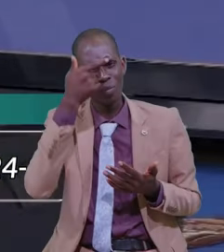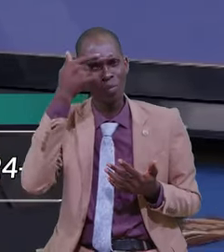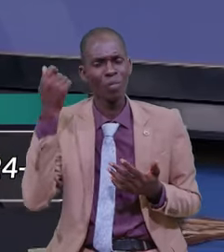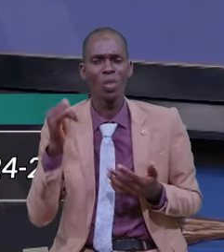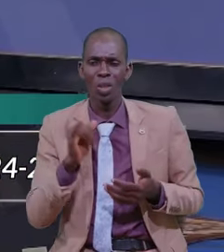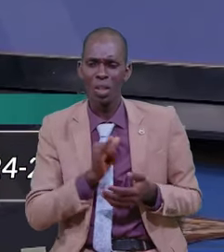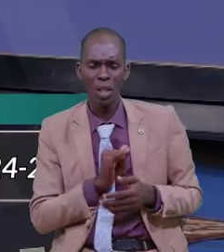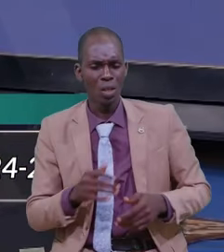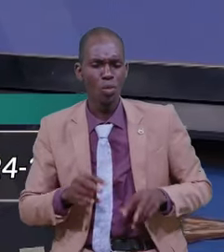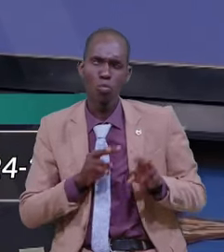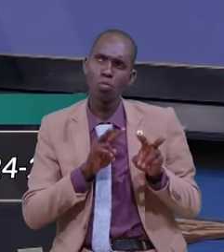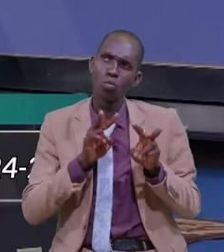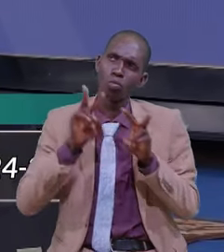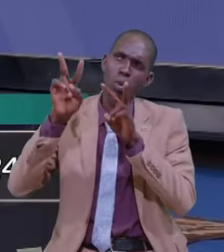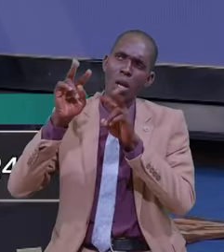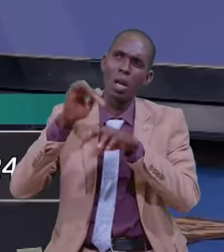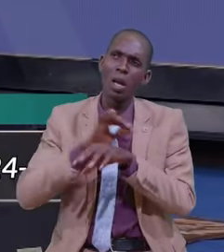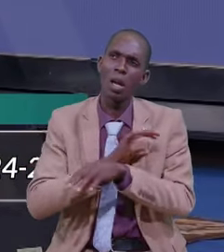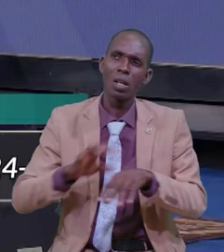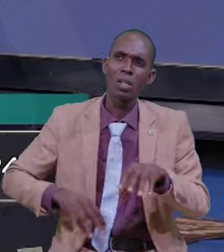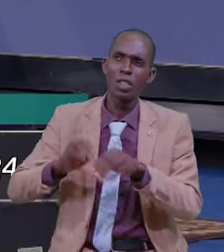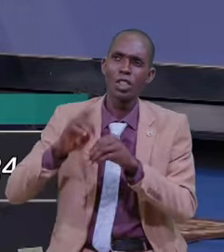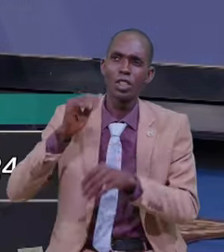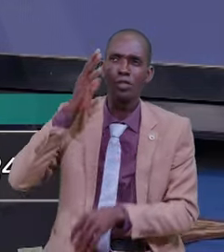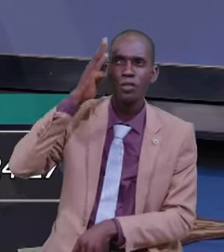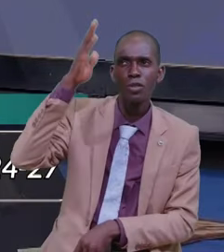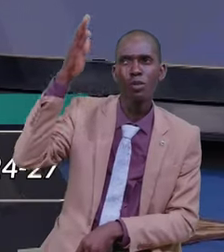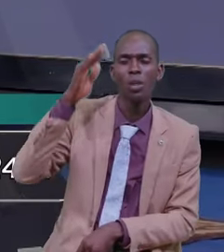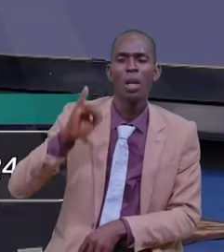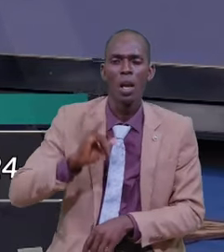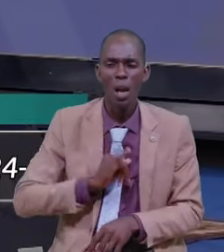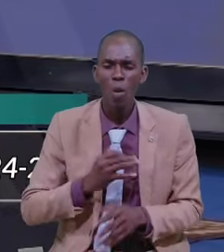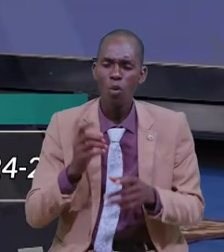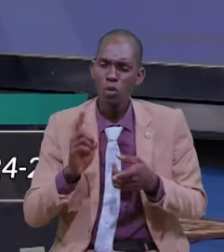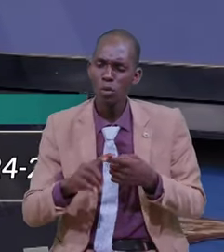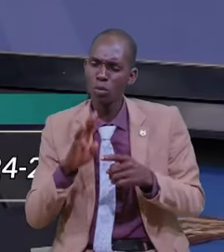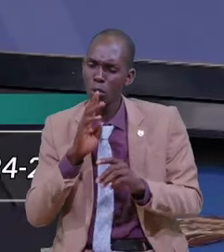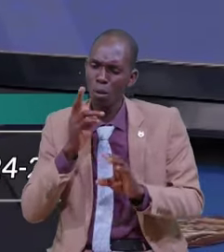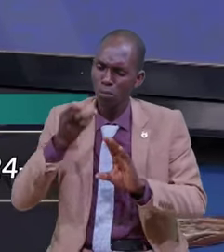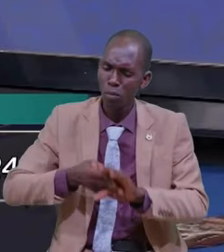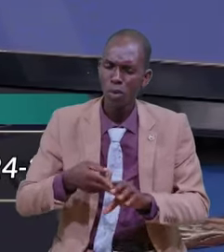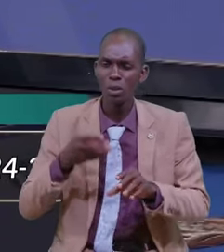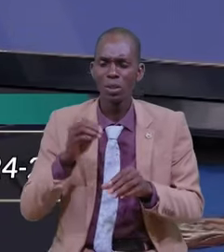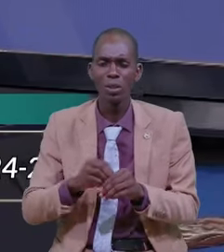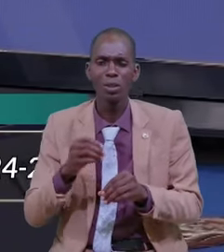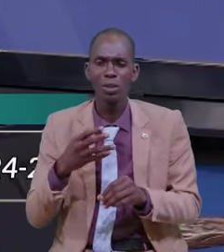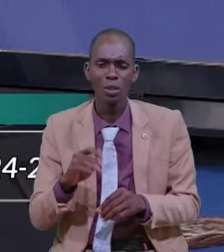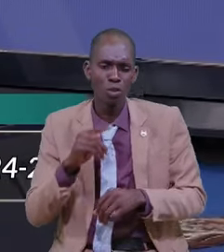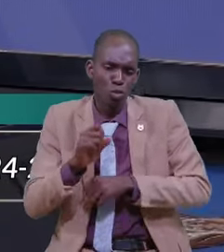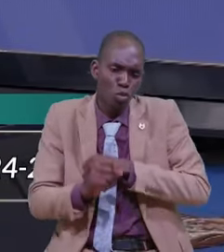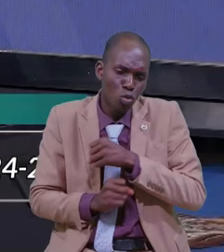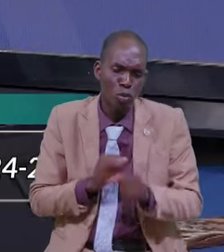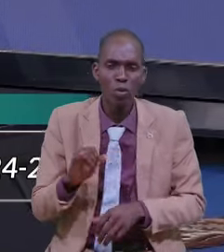the future. And I want to share in the suffering of Christ. And so,